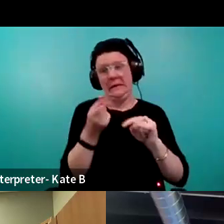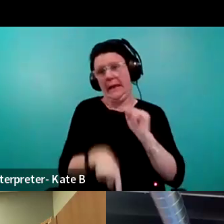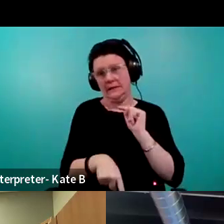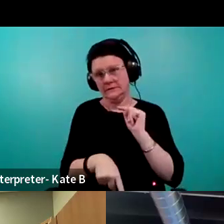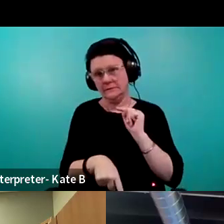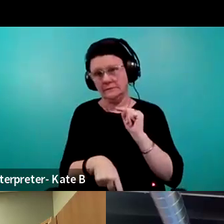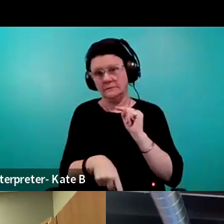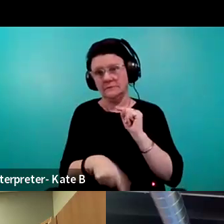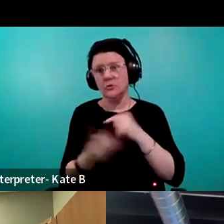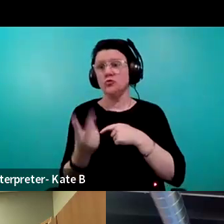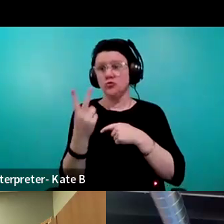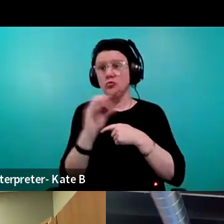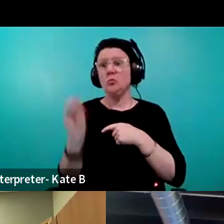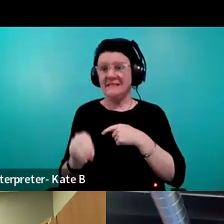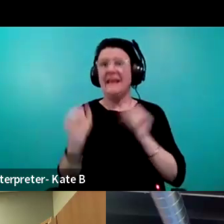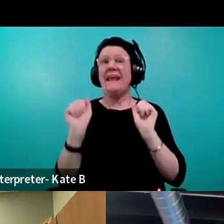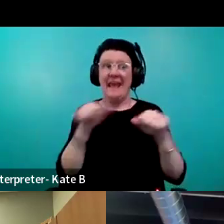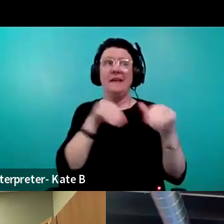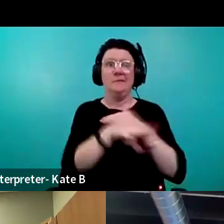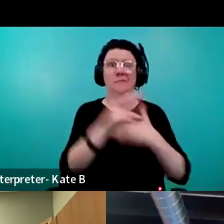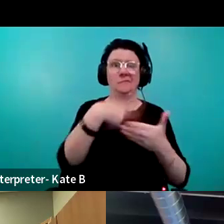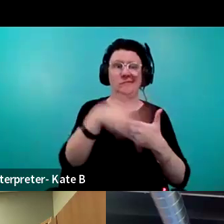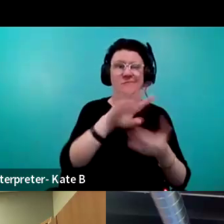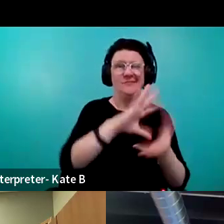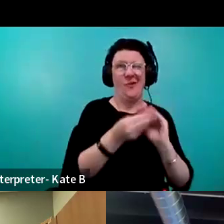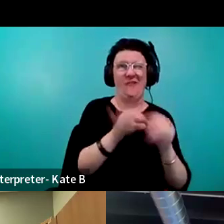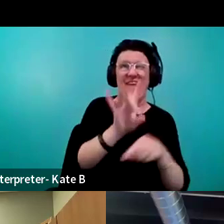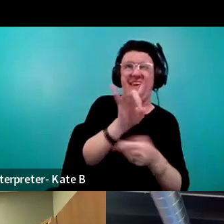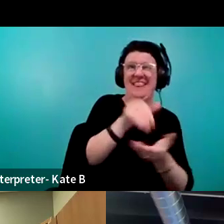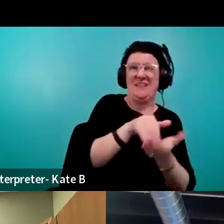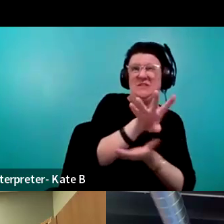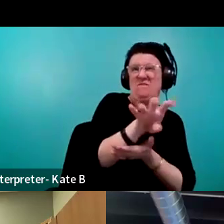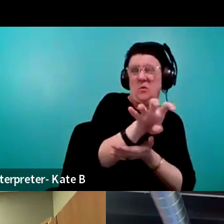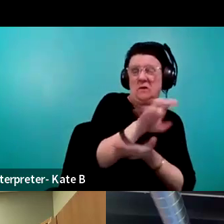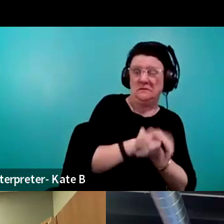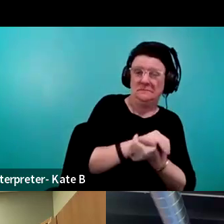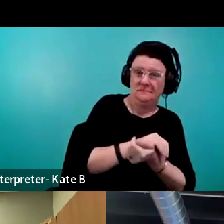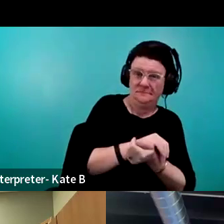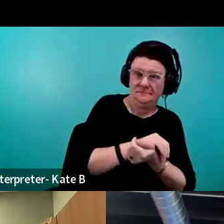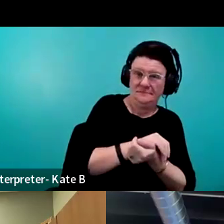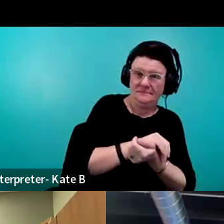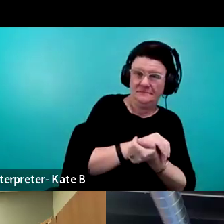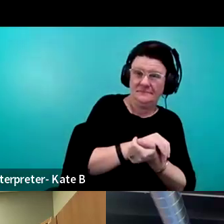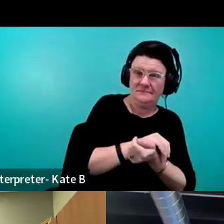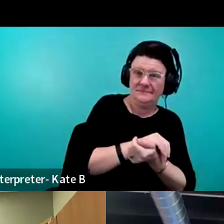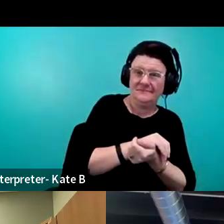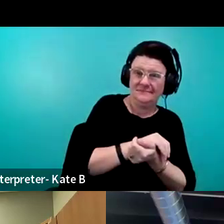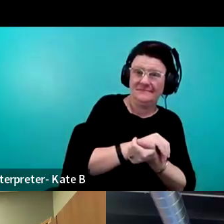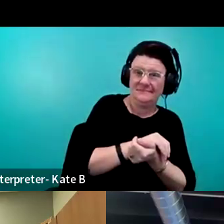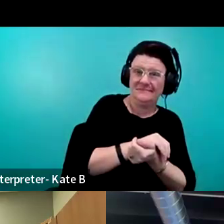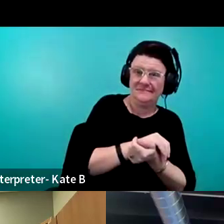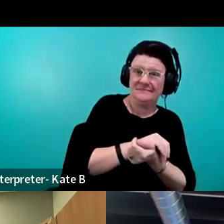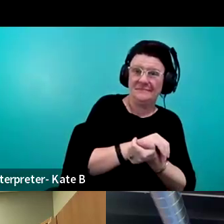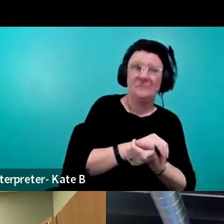Only 2% do, which is about 8,400. So there's more than